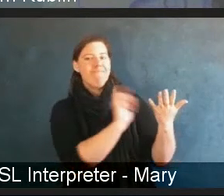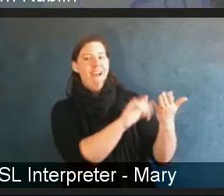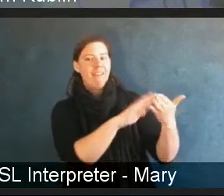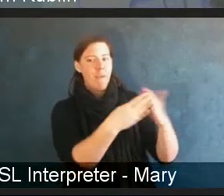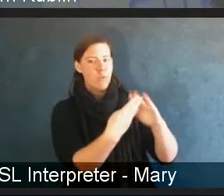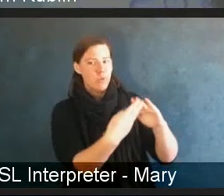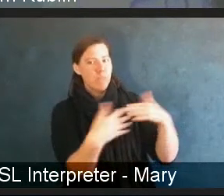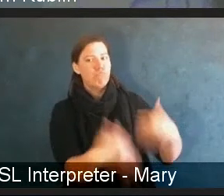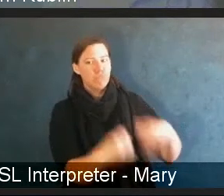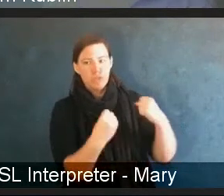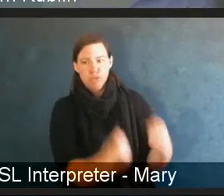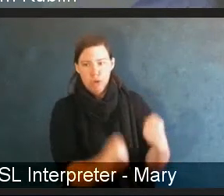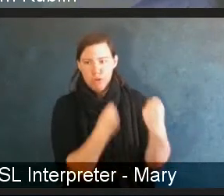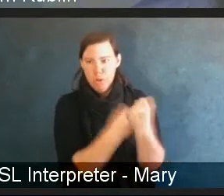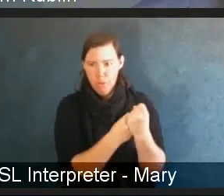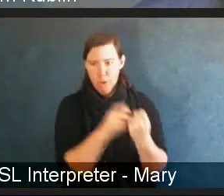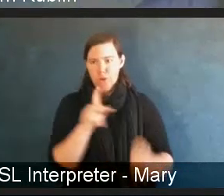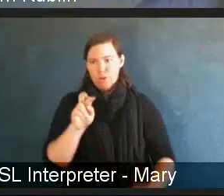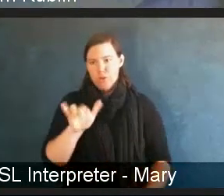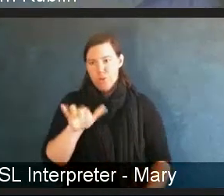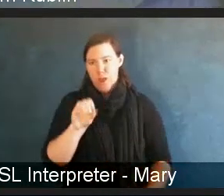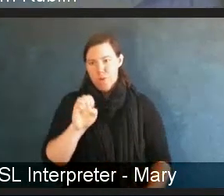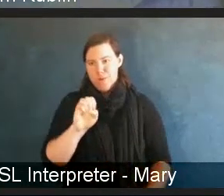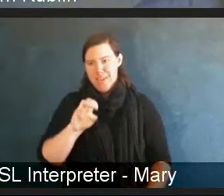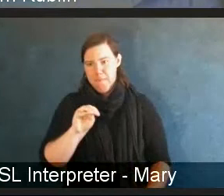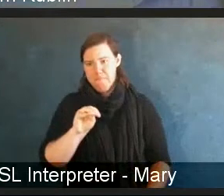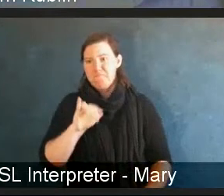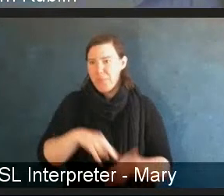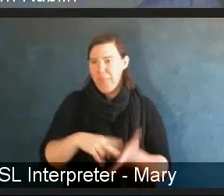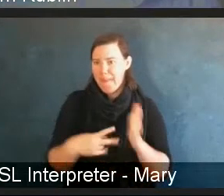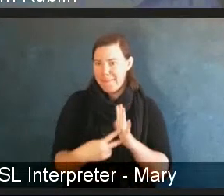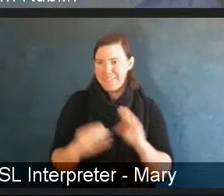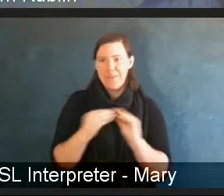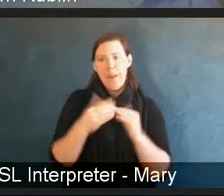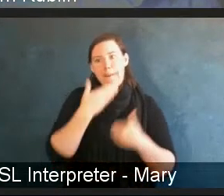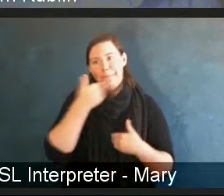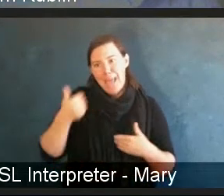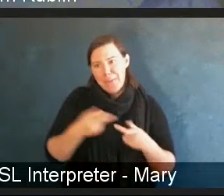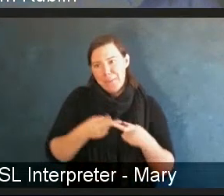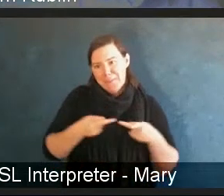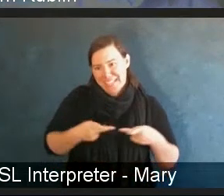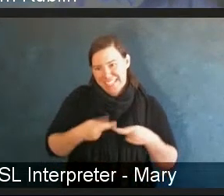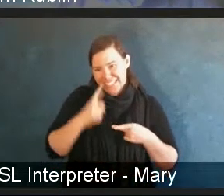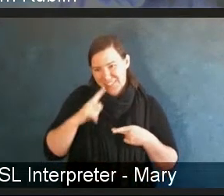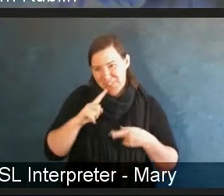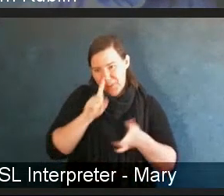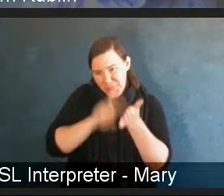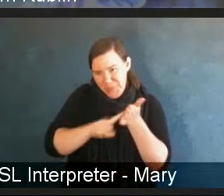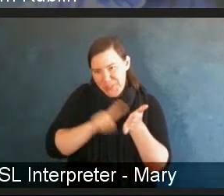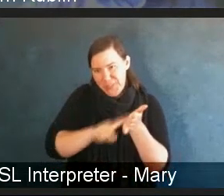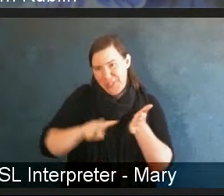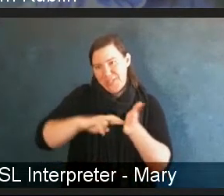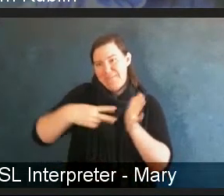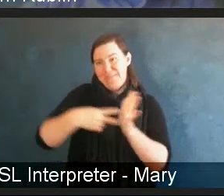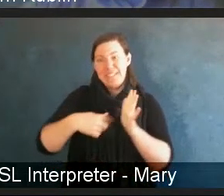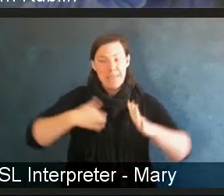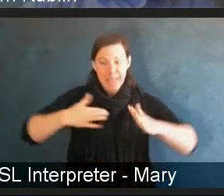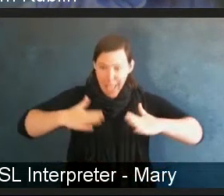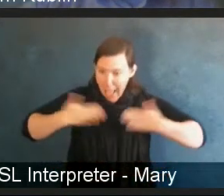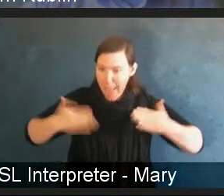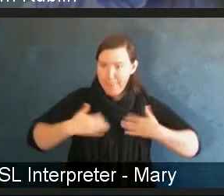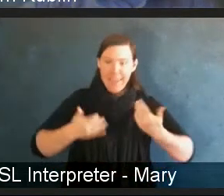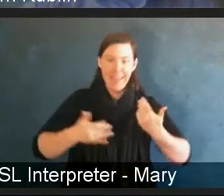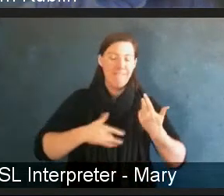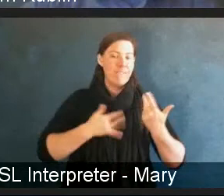which just makes it a much better place to do research when you're happy and when you have other ideas as well and you can collaborate with a lot